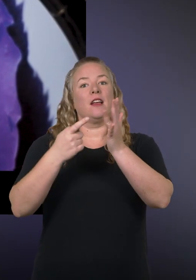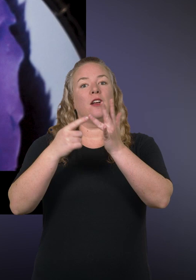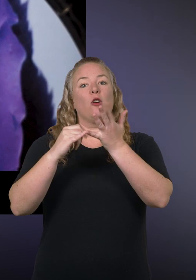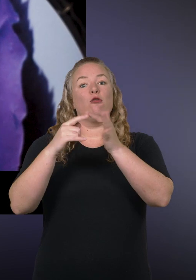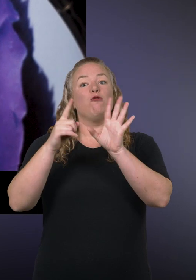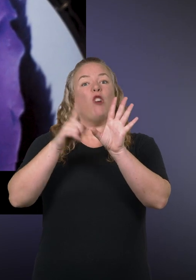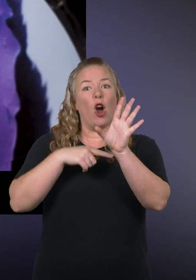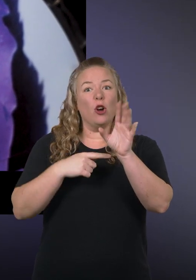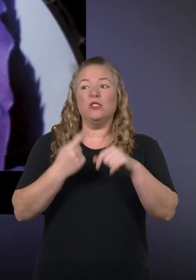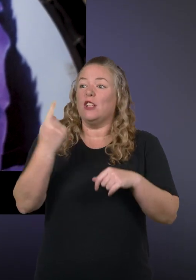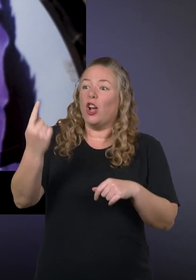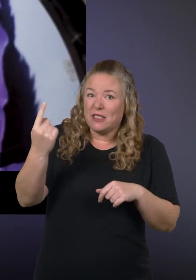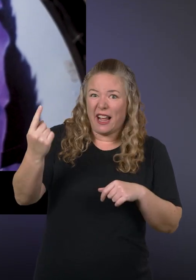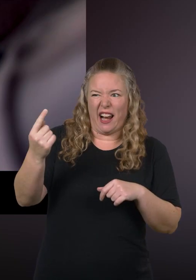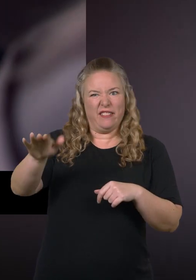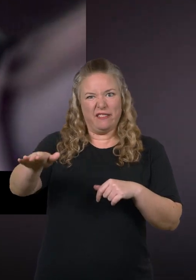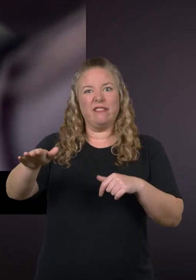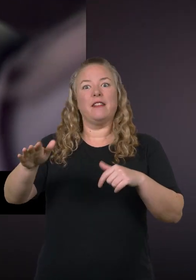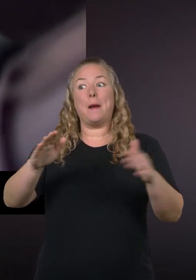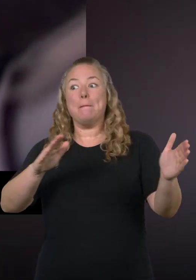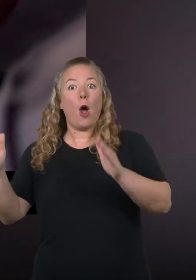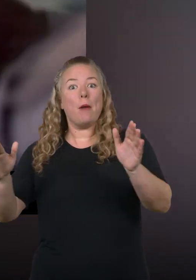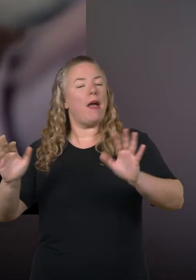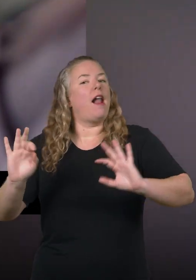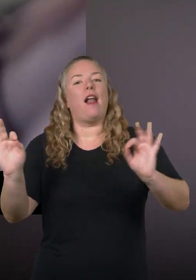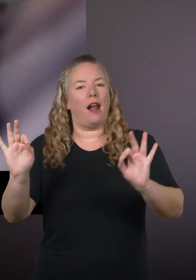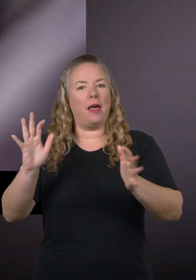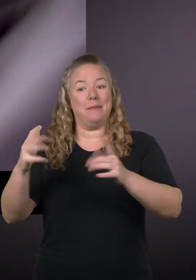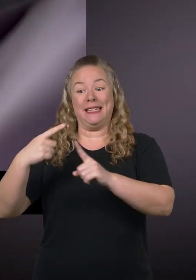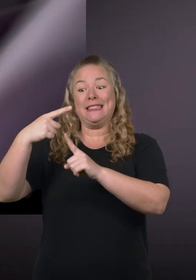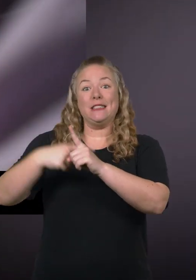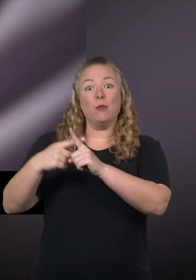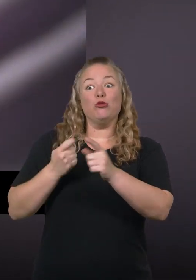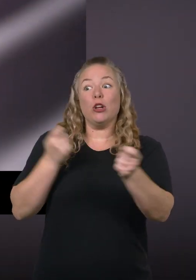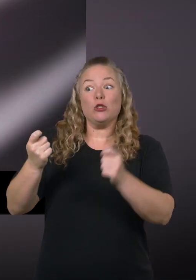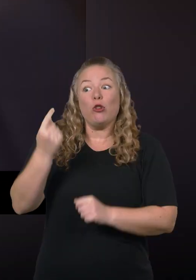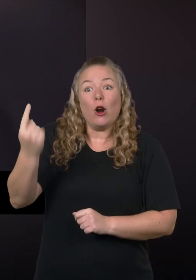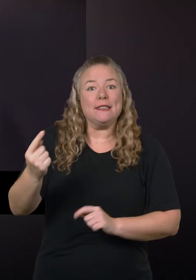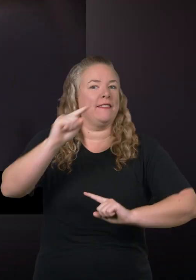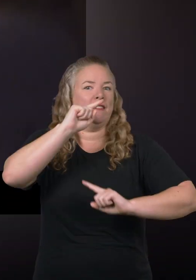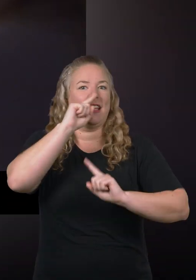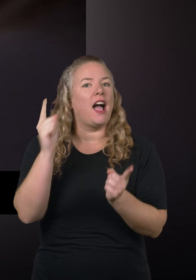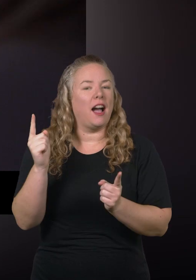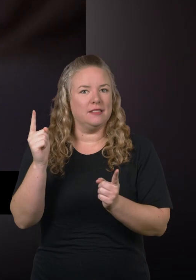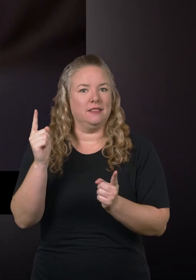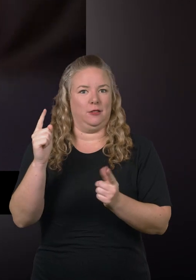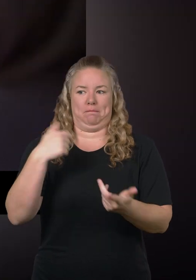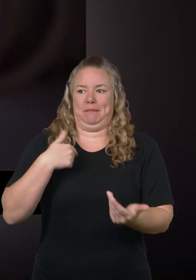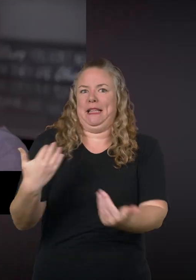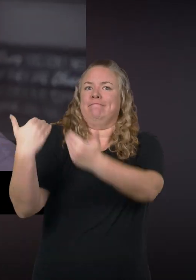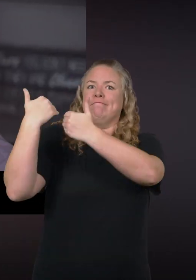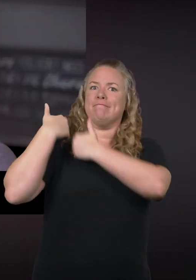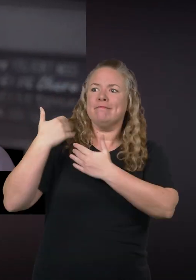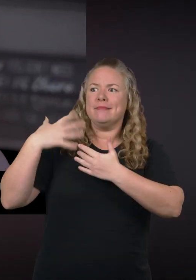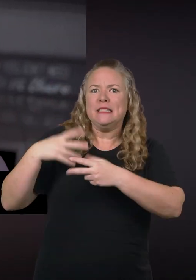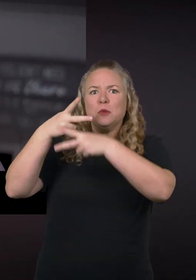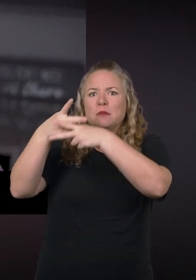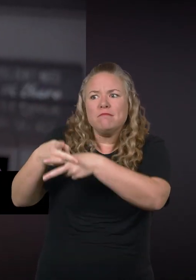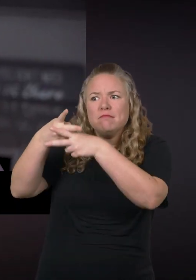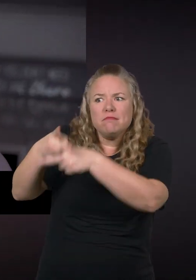Because Rosie's a non-mobile child, she cannot self-regulate her temperature. It's up to me to monitor and adjust